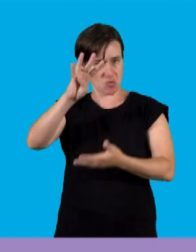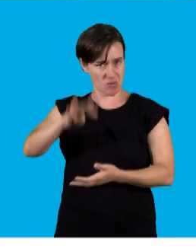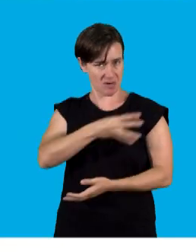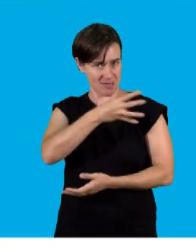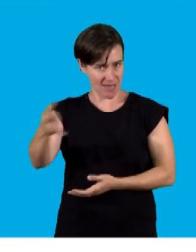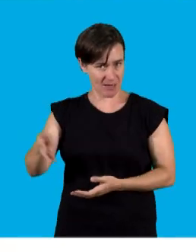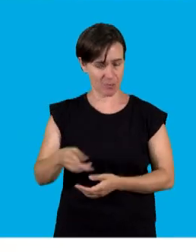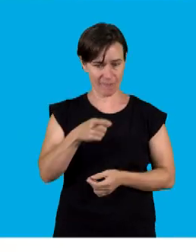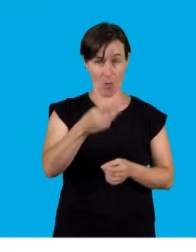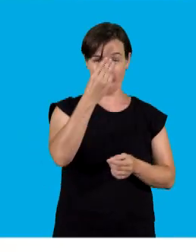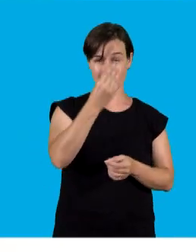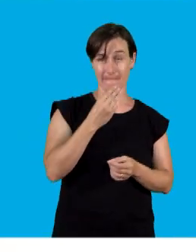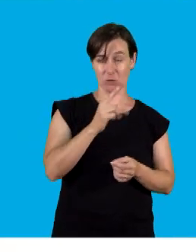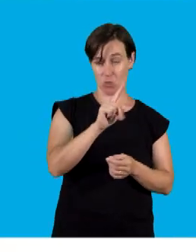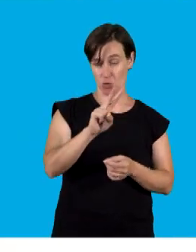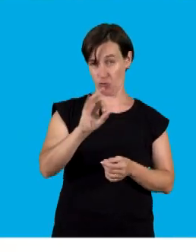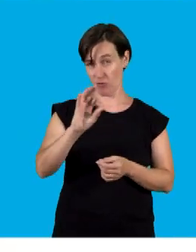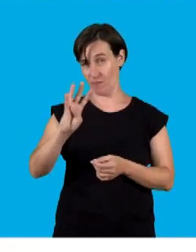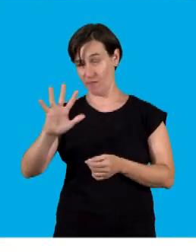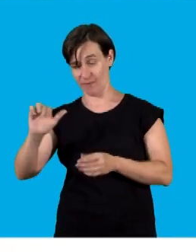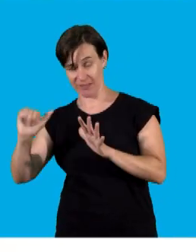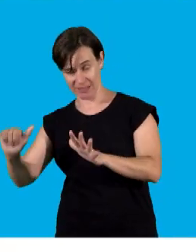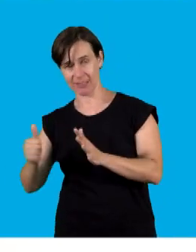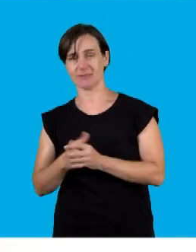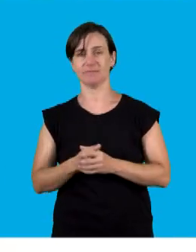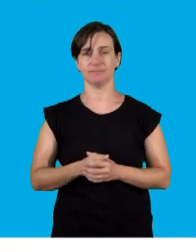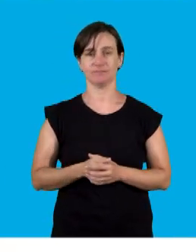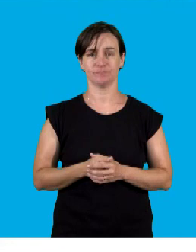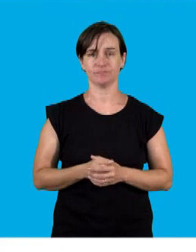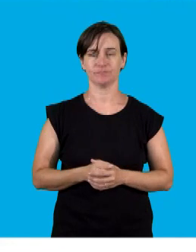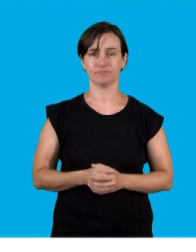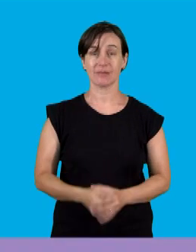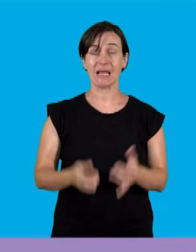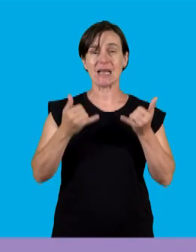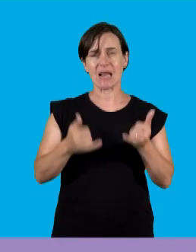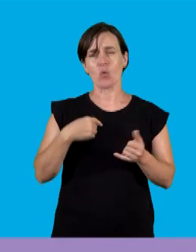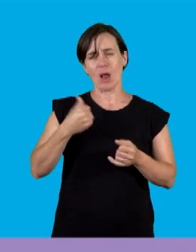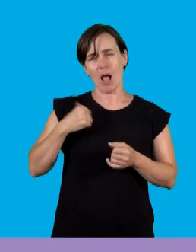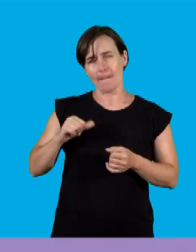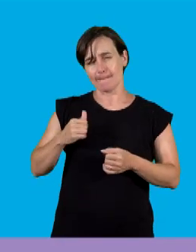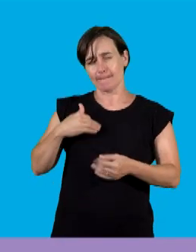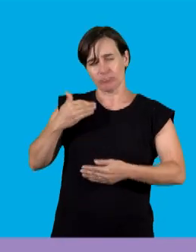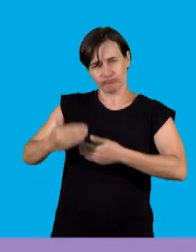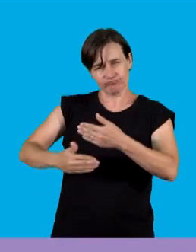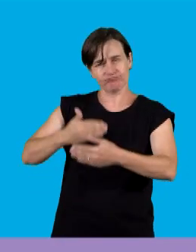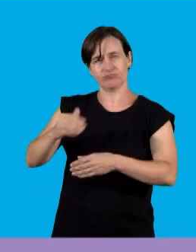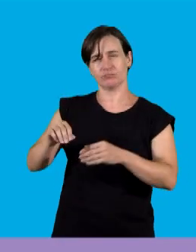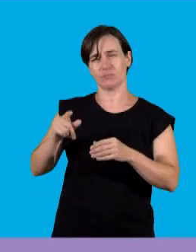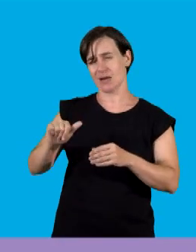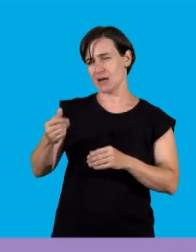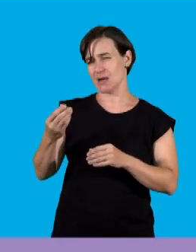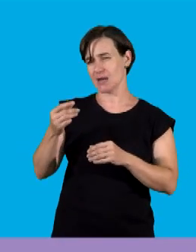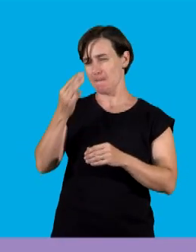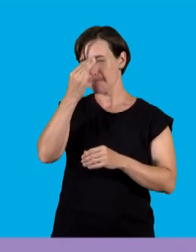up until the 6th term, of course we did find that term there. But now, for us to continue and write